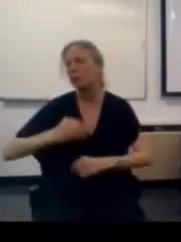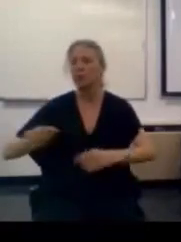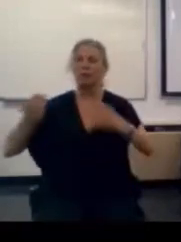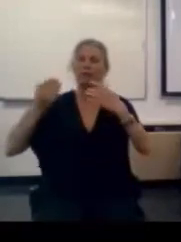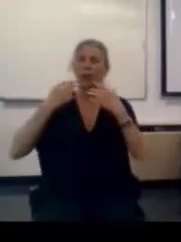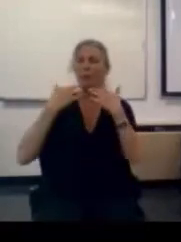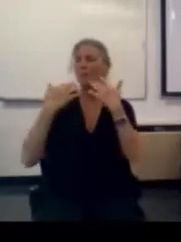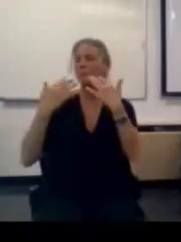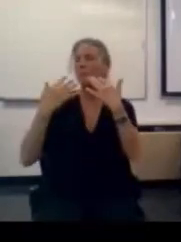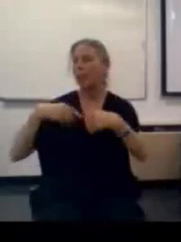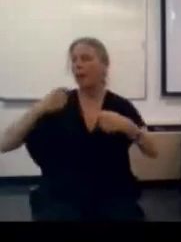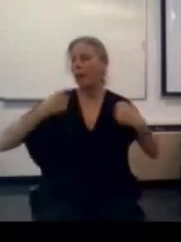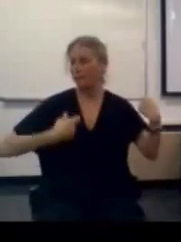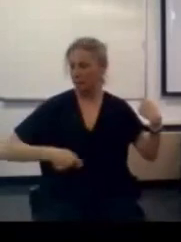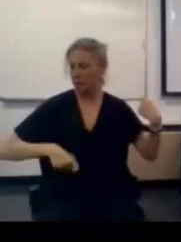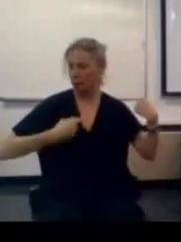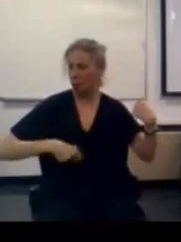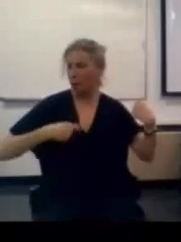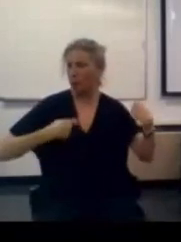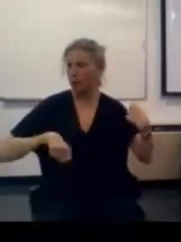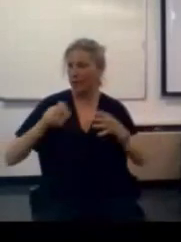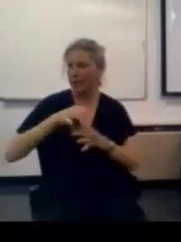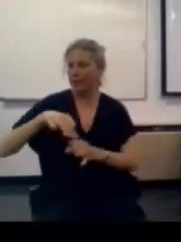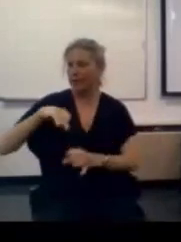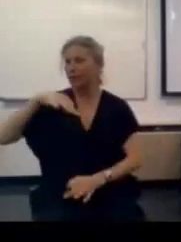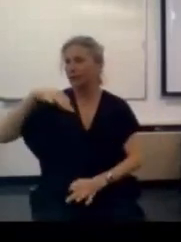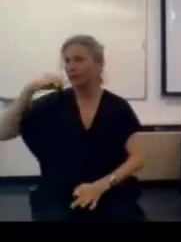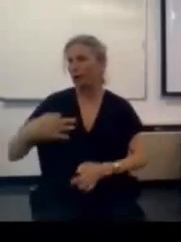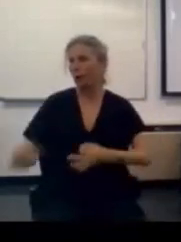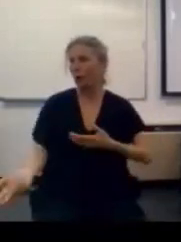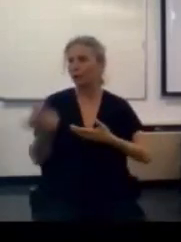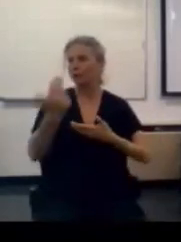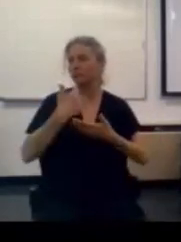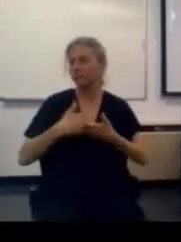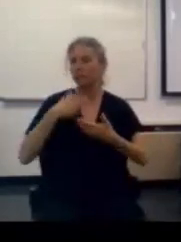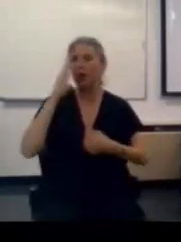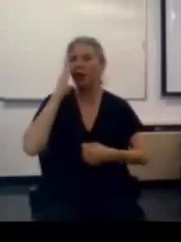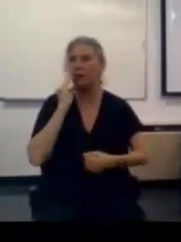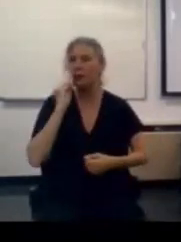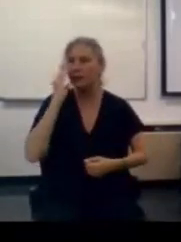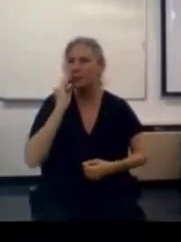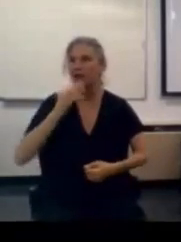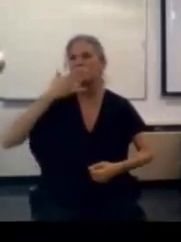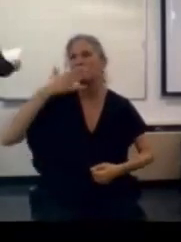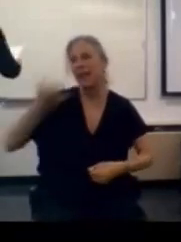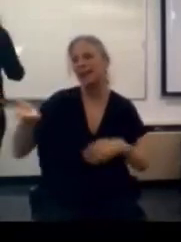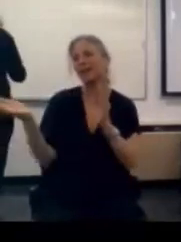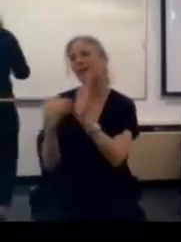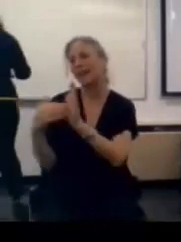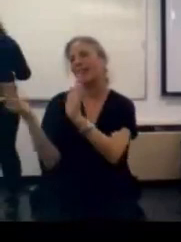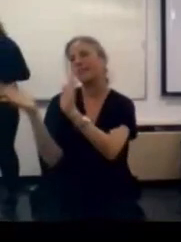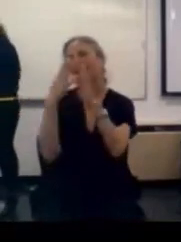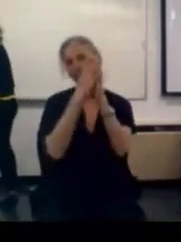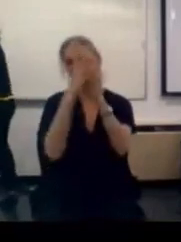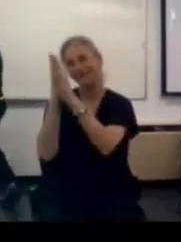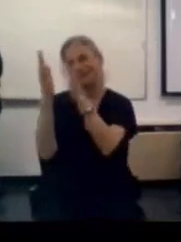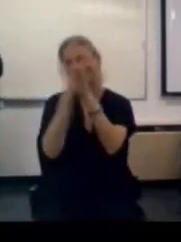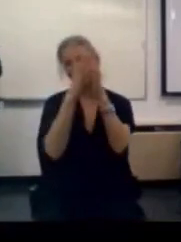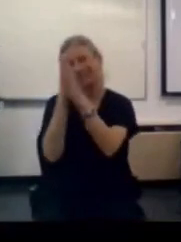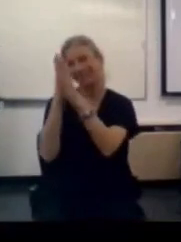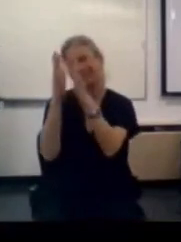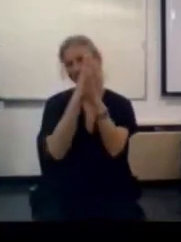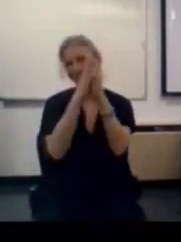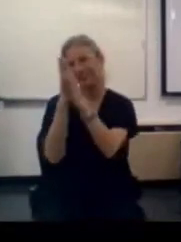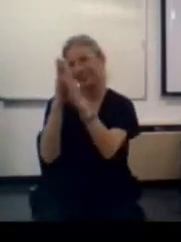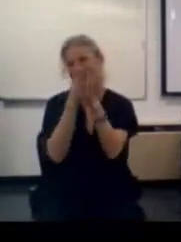your gift of music and soul and what you have brought to this experience. So thank you. One more round